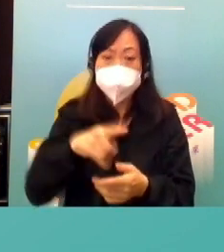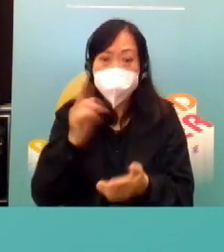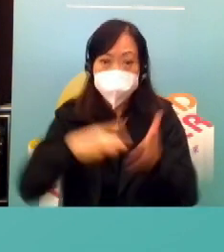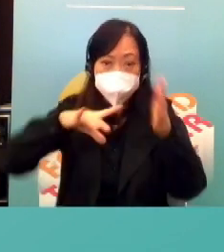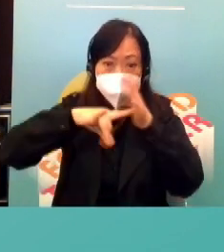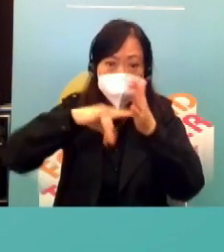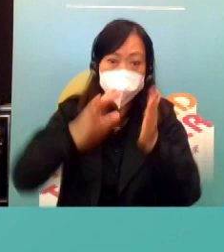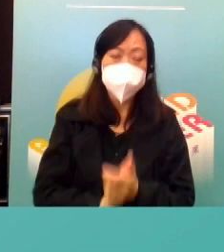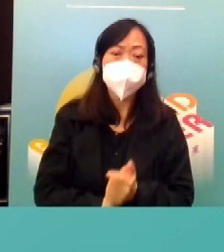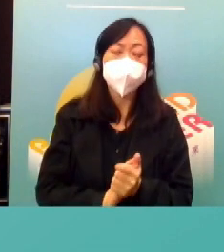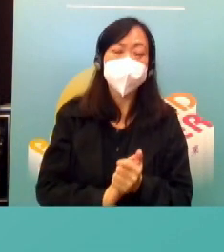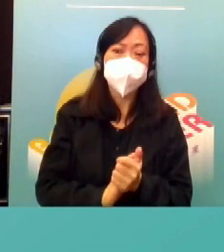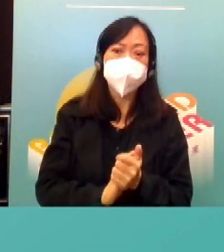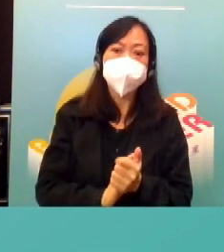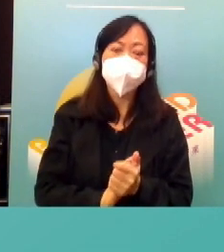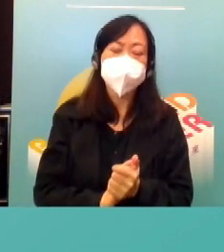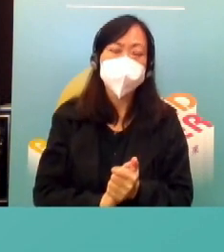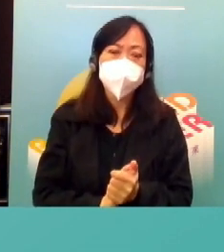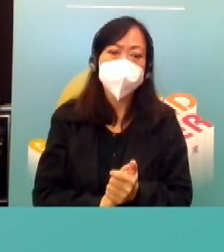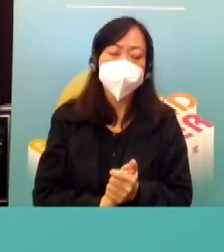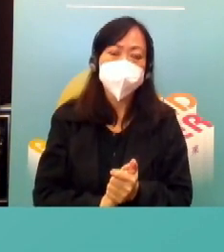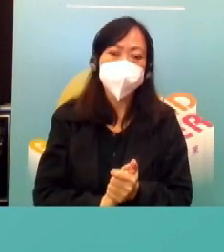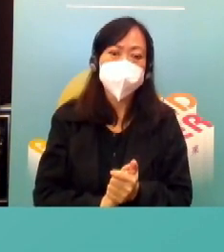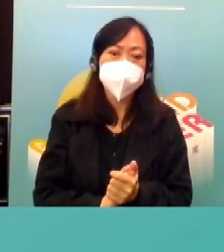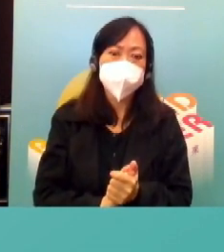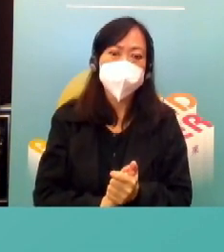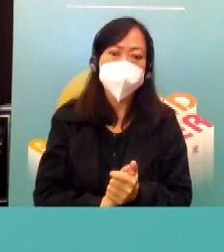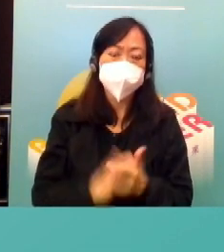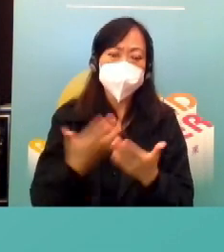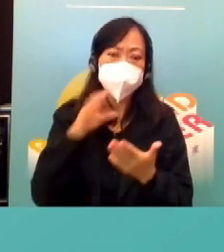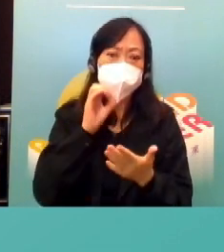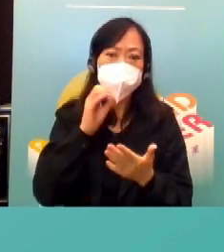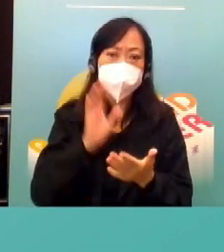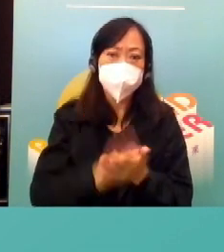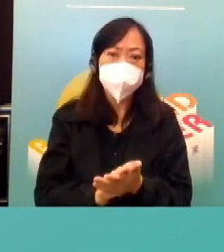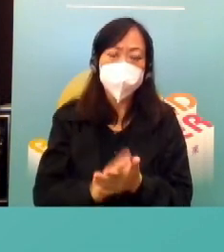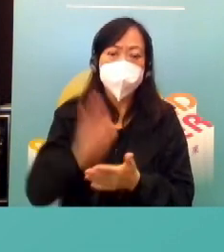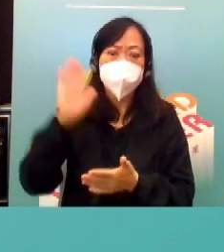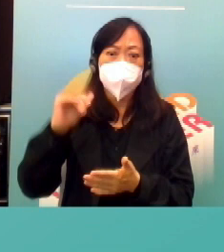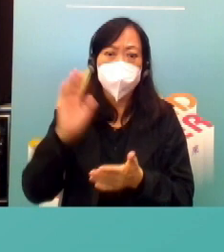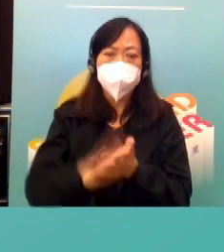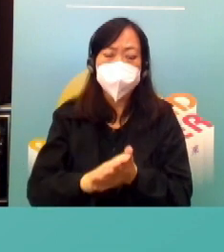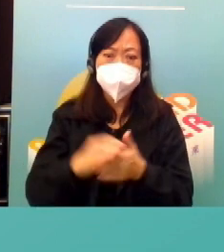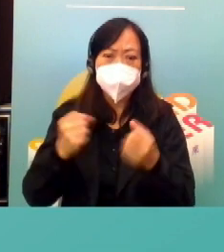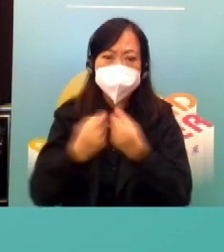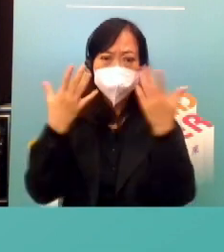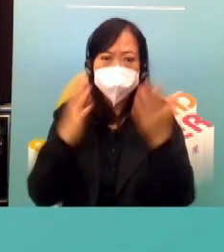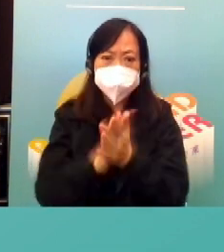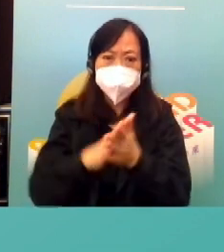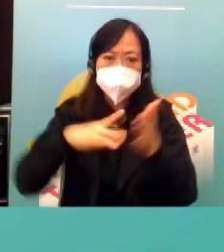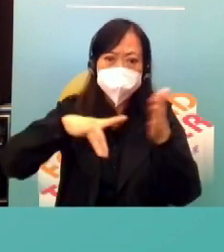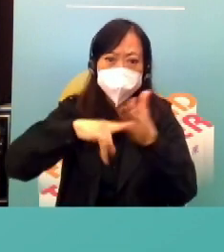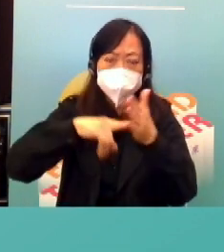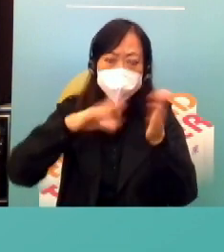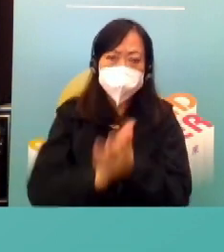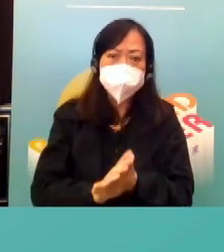we can generate 6 million Hong Kong dollars a year for the participating NGO and